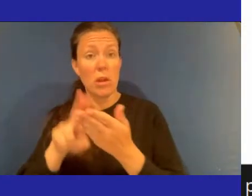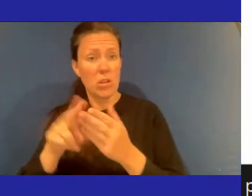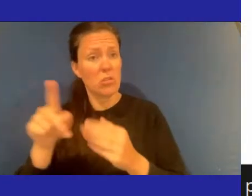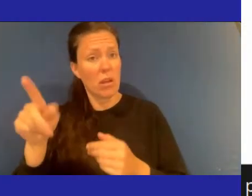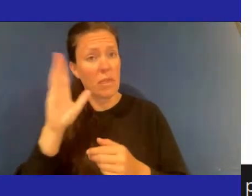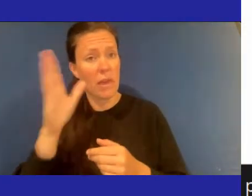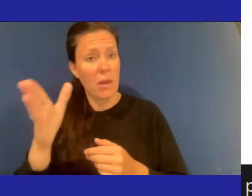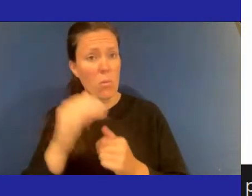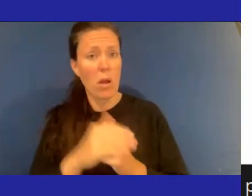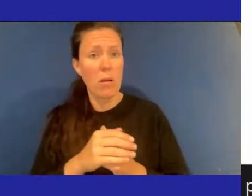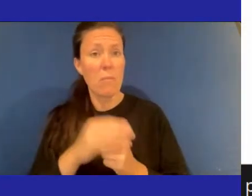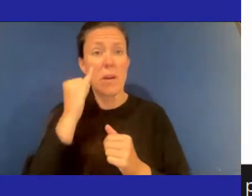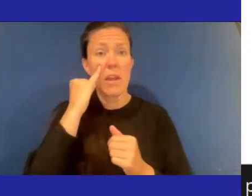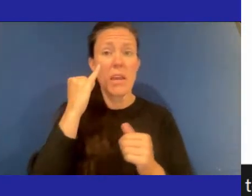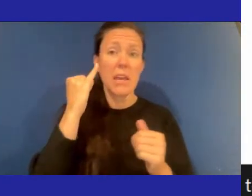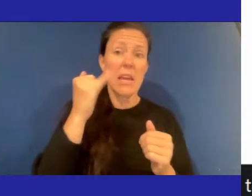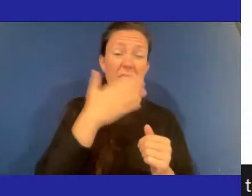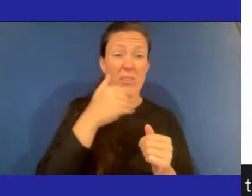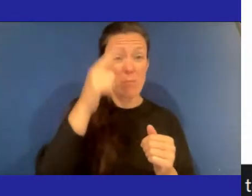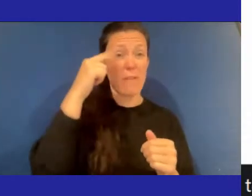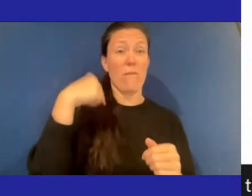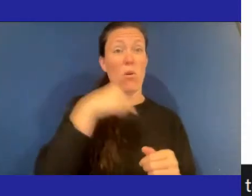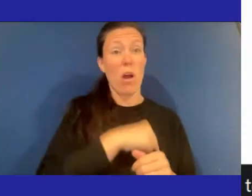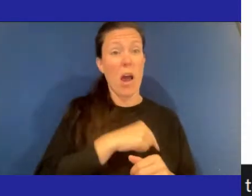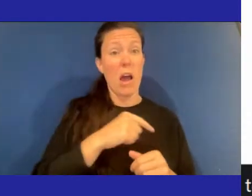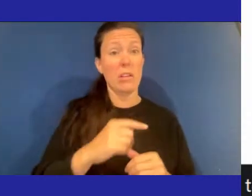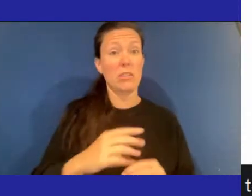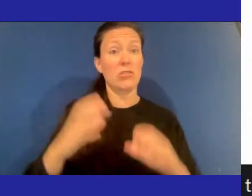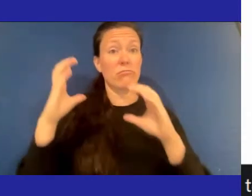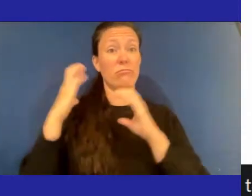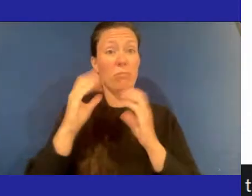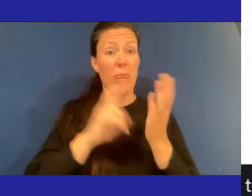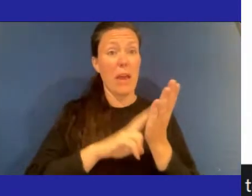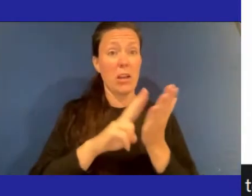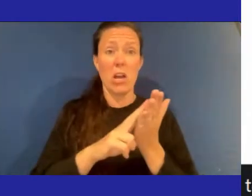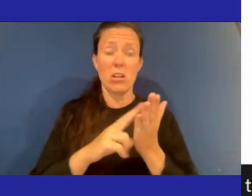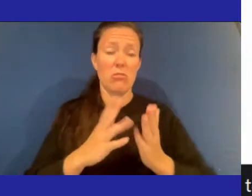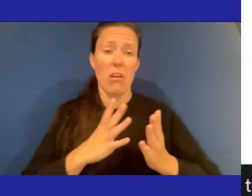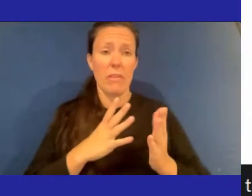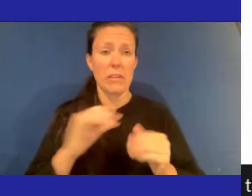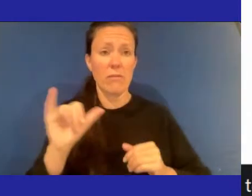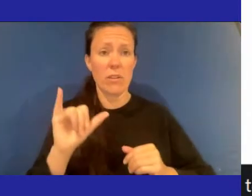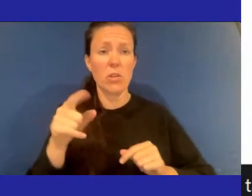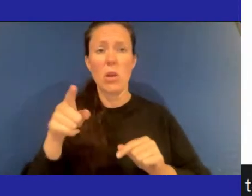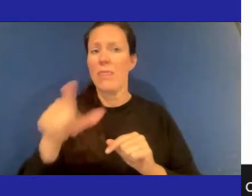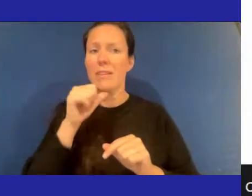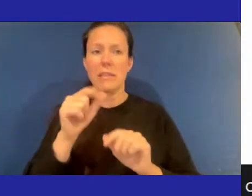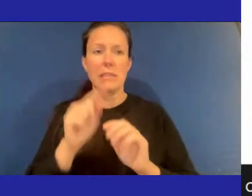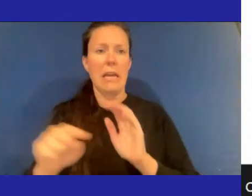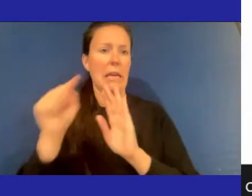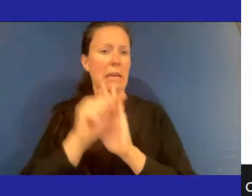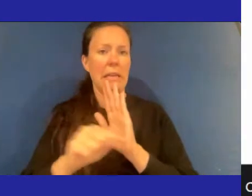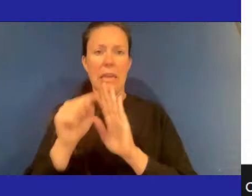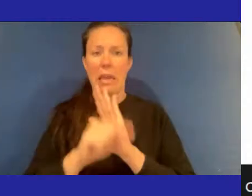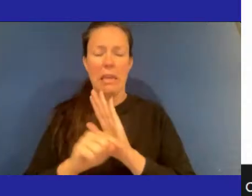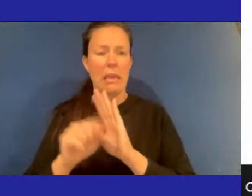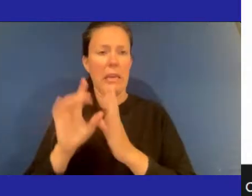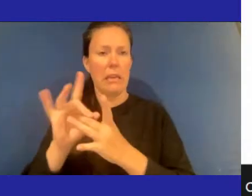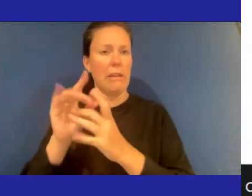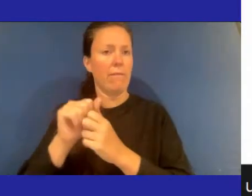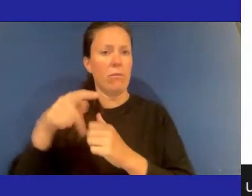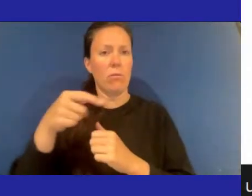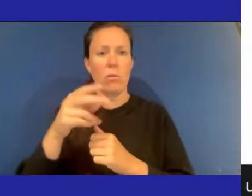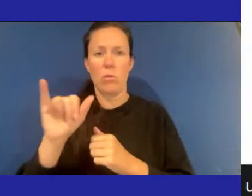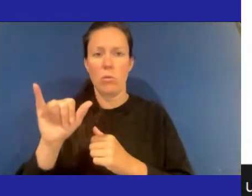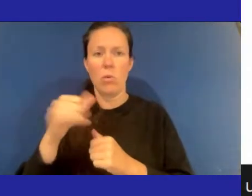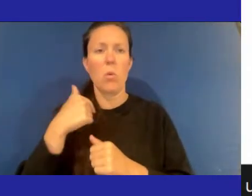contract on our own, we do a contract on our own. There's no, this is not a negative on PAGNI. We appreciate that they actually did the